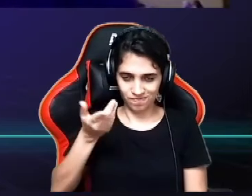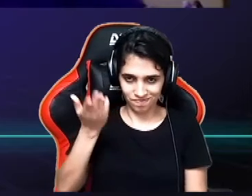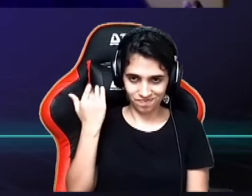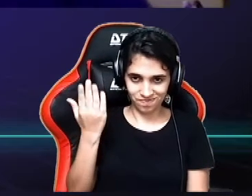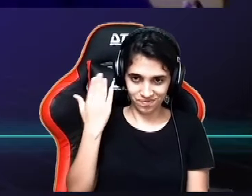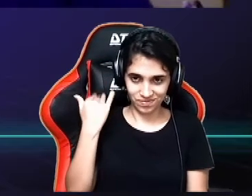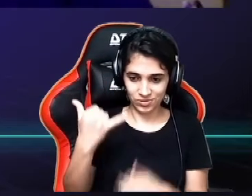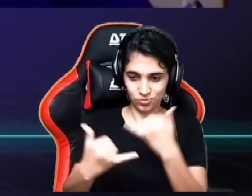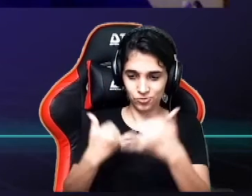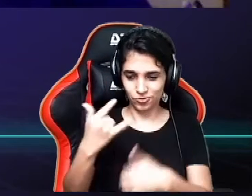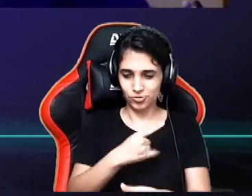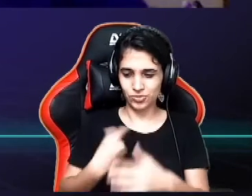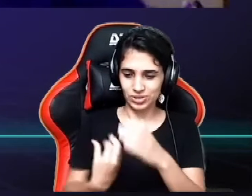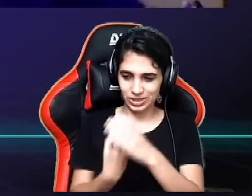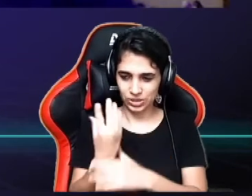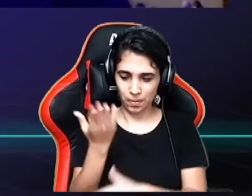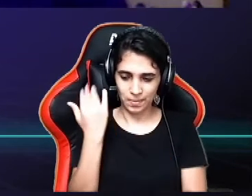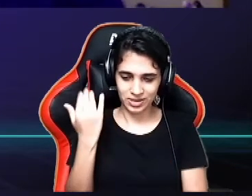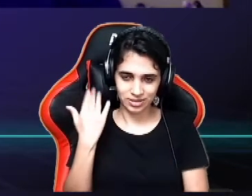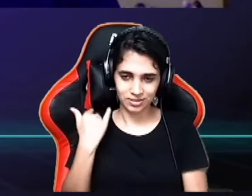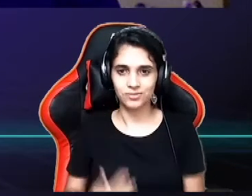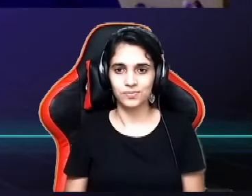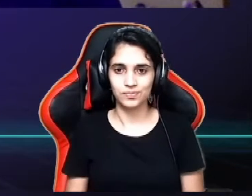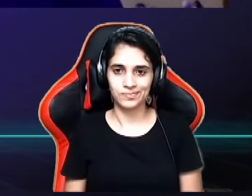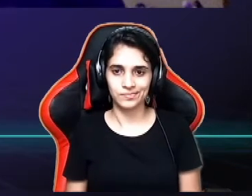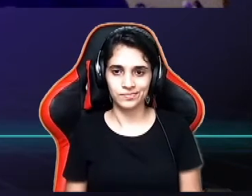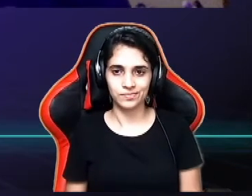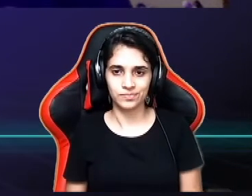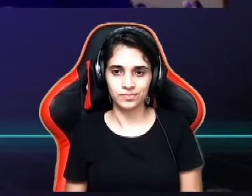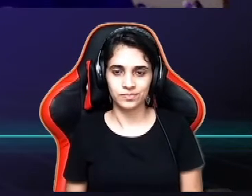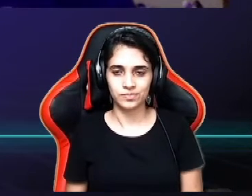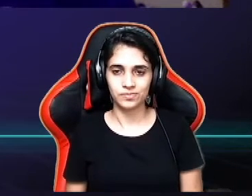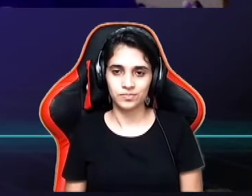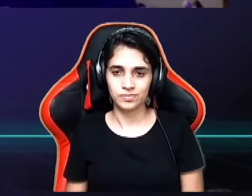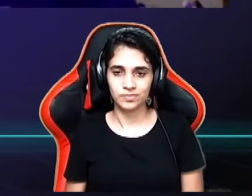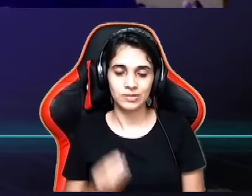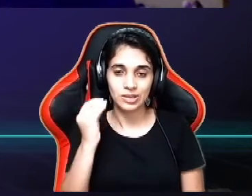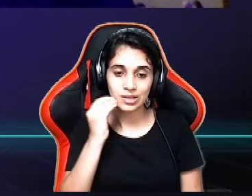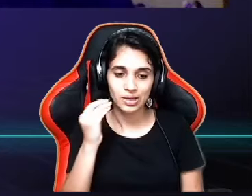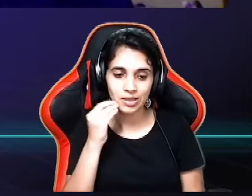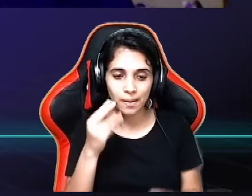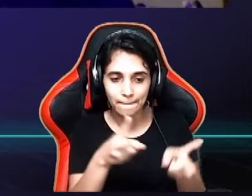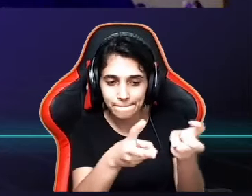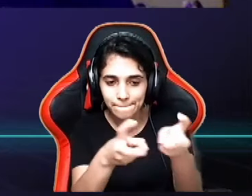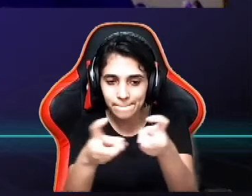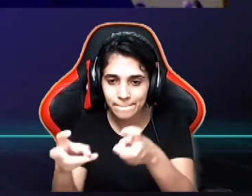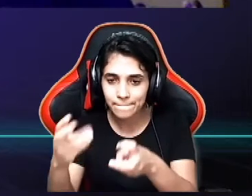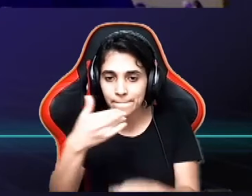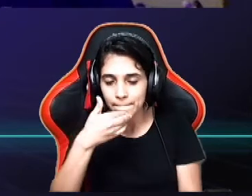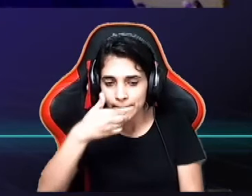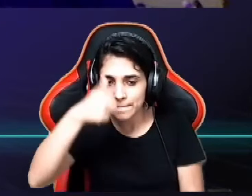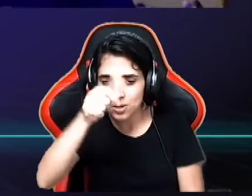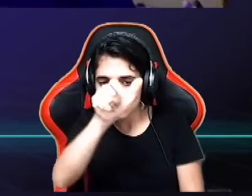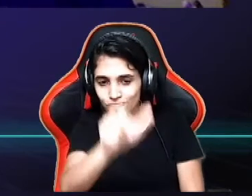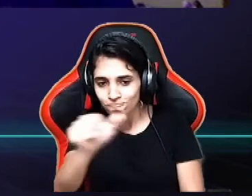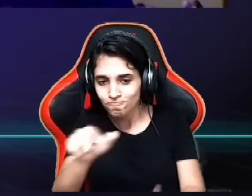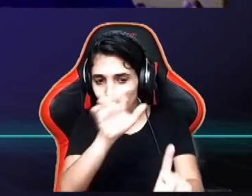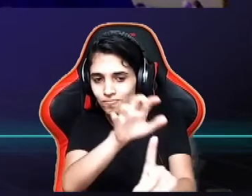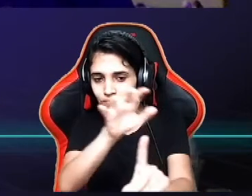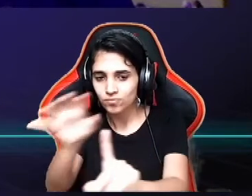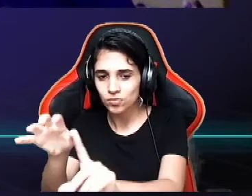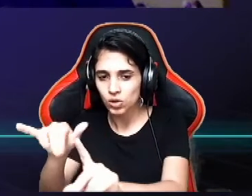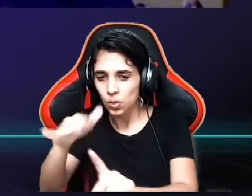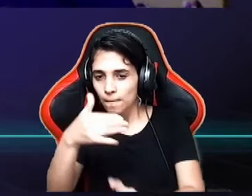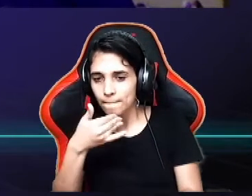Until Dead, another game that we developed. We came to that point of having to identify who the